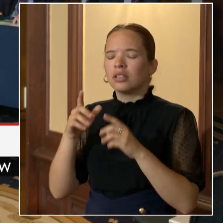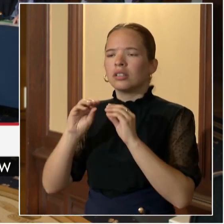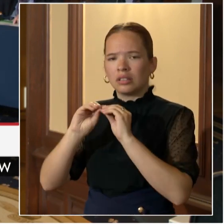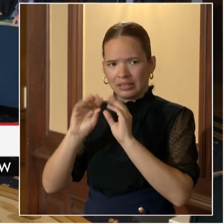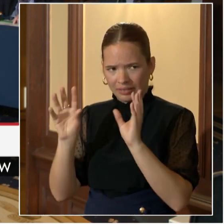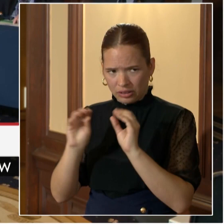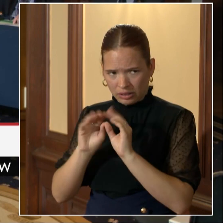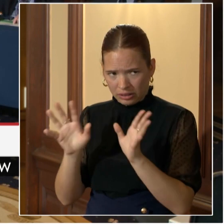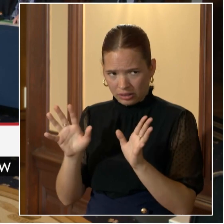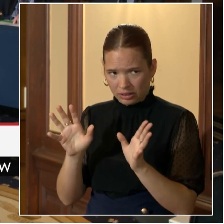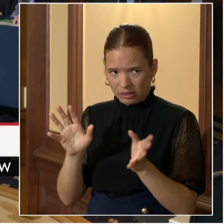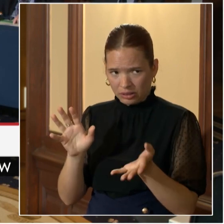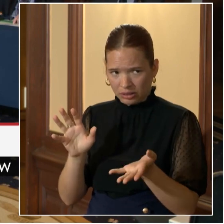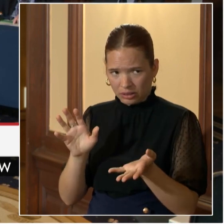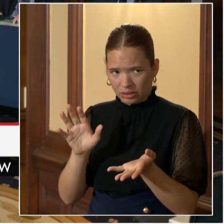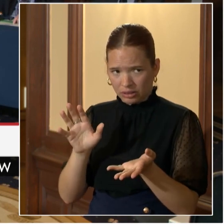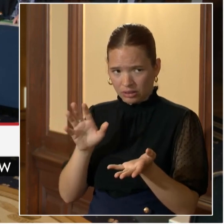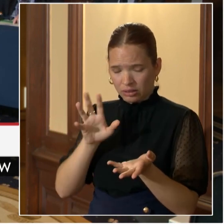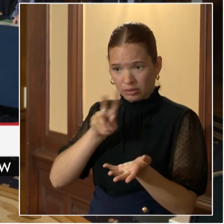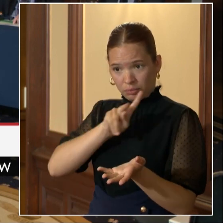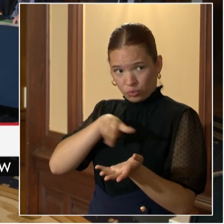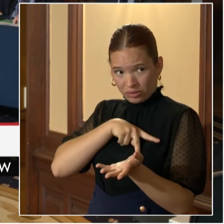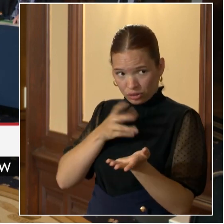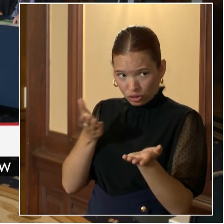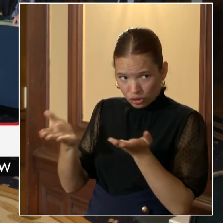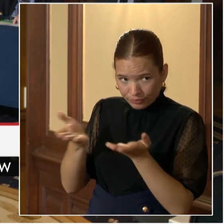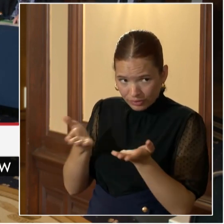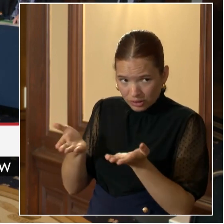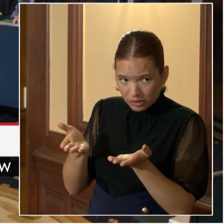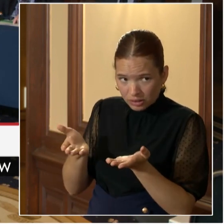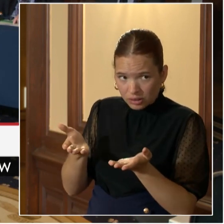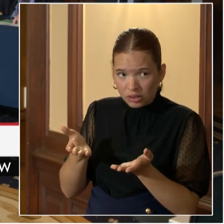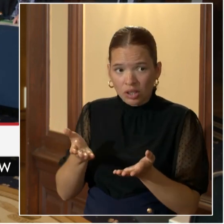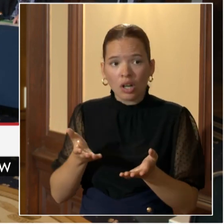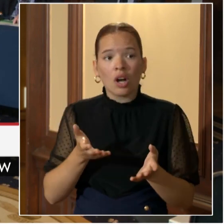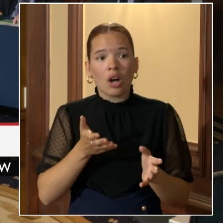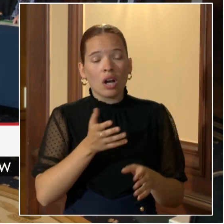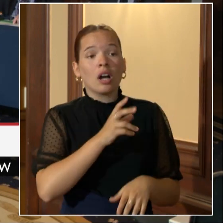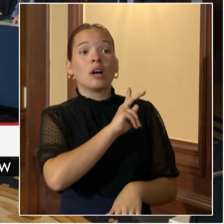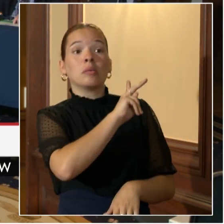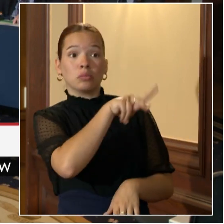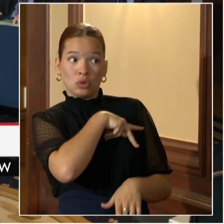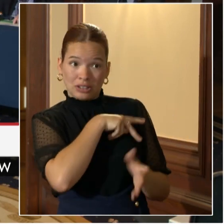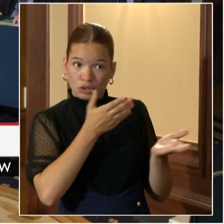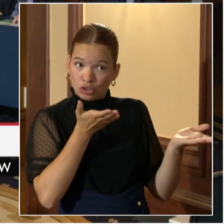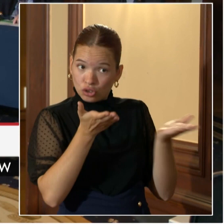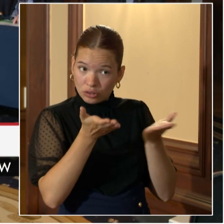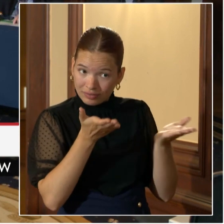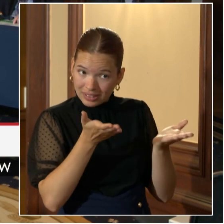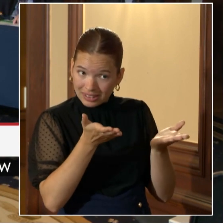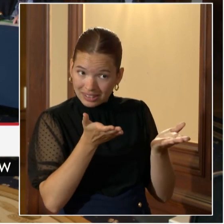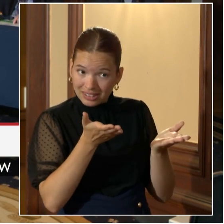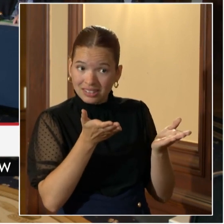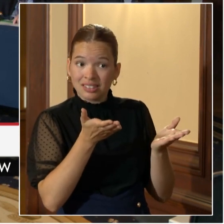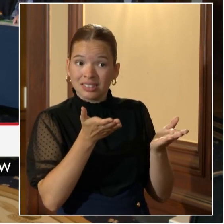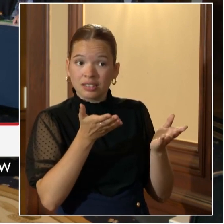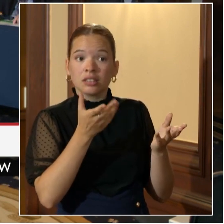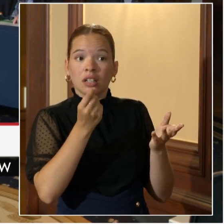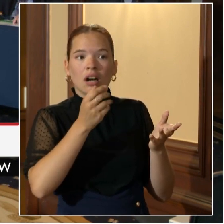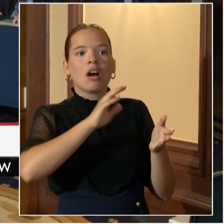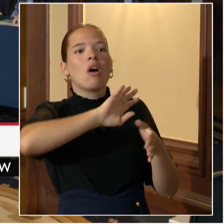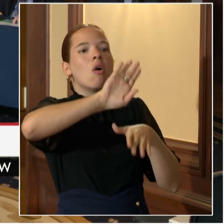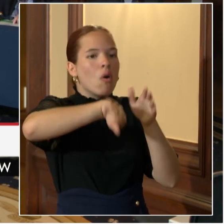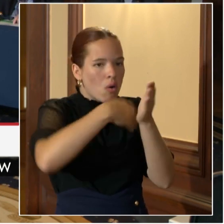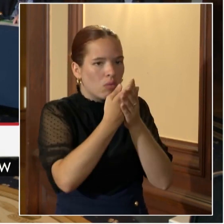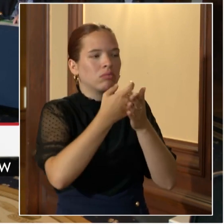It will be personal service and all expenses together, so the full. All right, well then, 260 if or it's so. the entire, The entire. then the